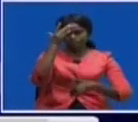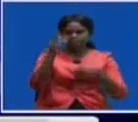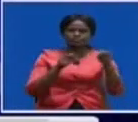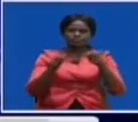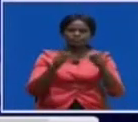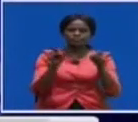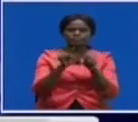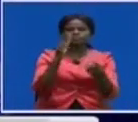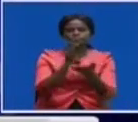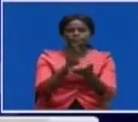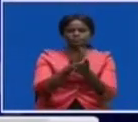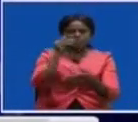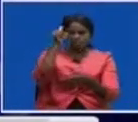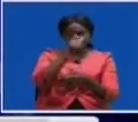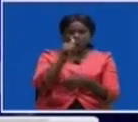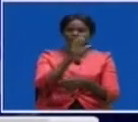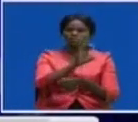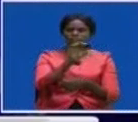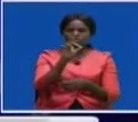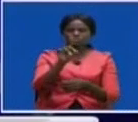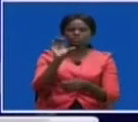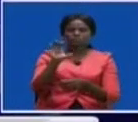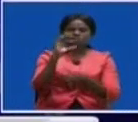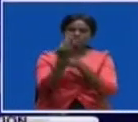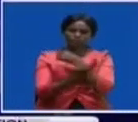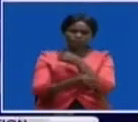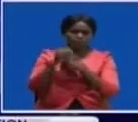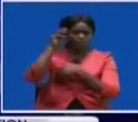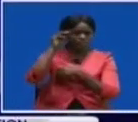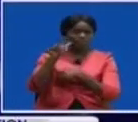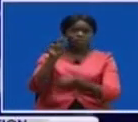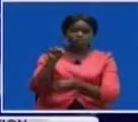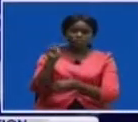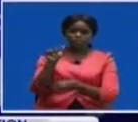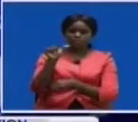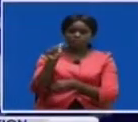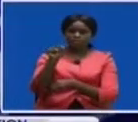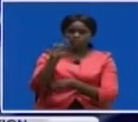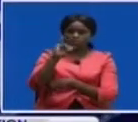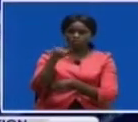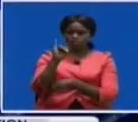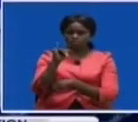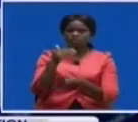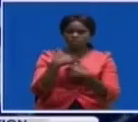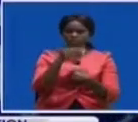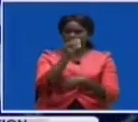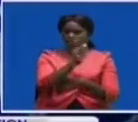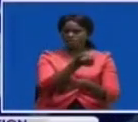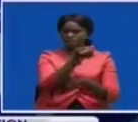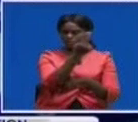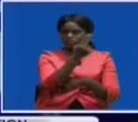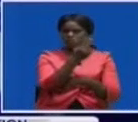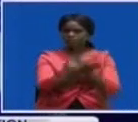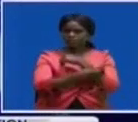and Prevention Africa CDC. Foreign Affairs Minister Joe Malangi says that the hosting of the AU organ